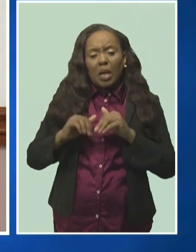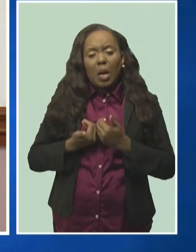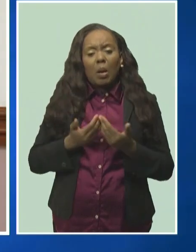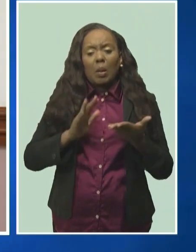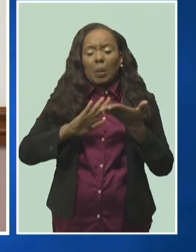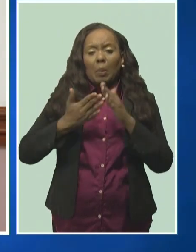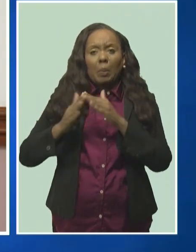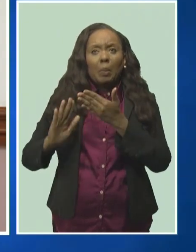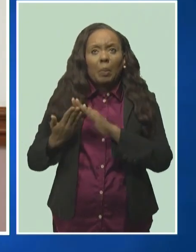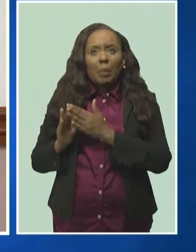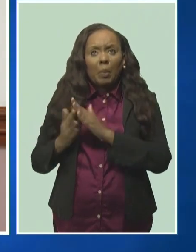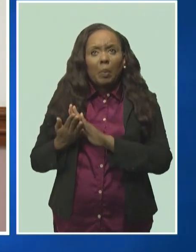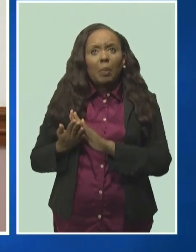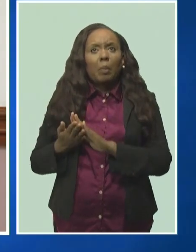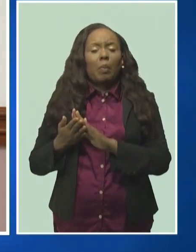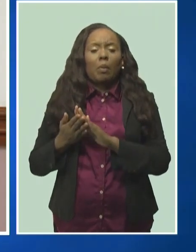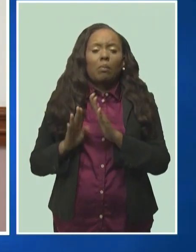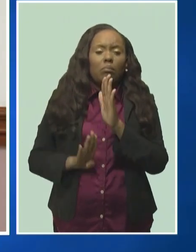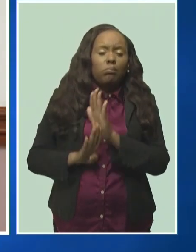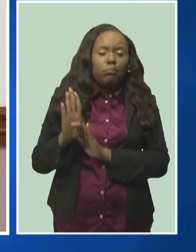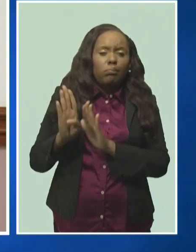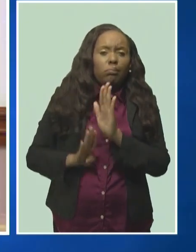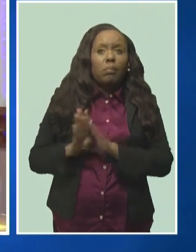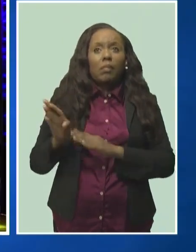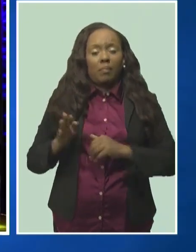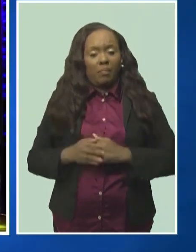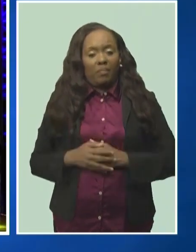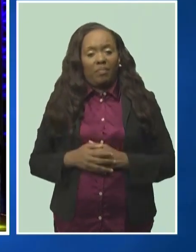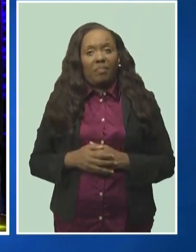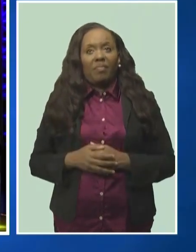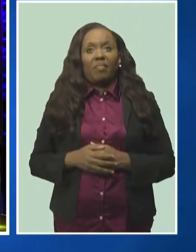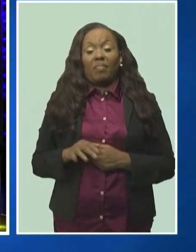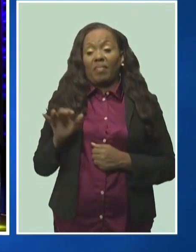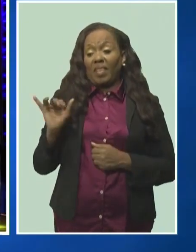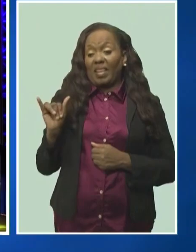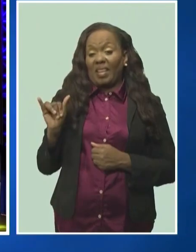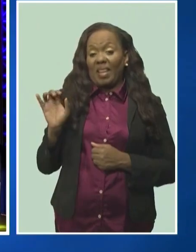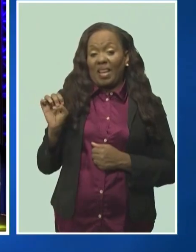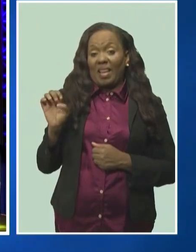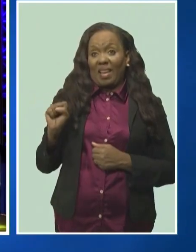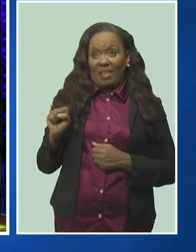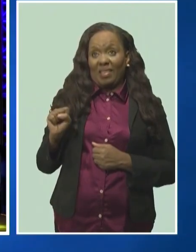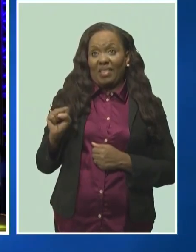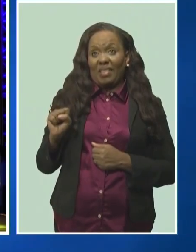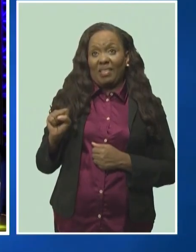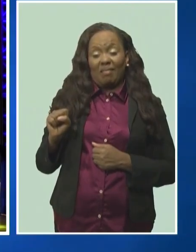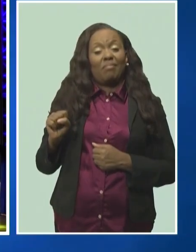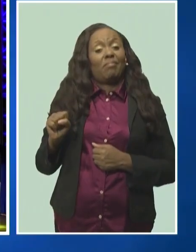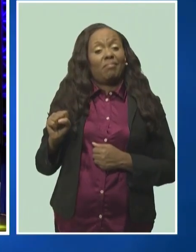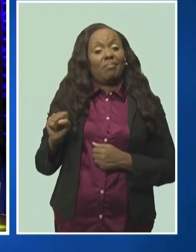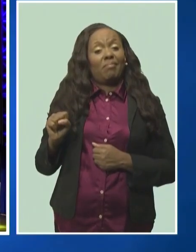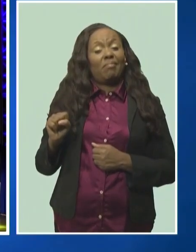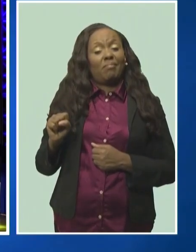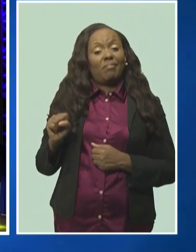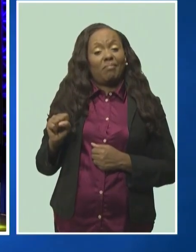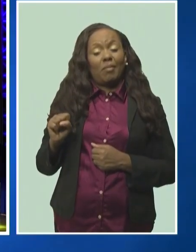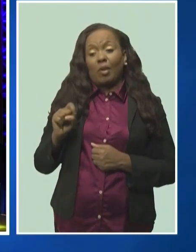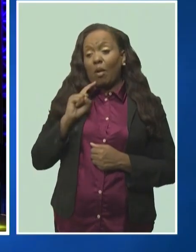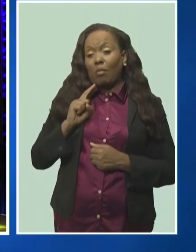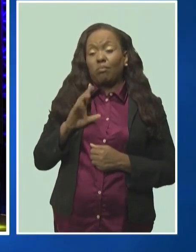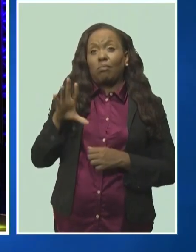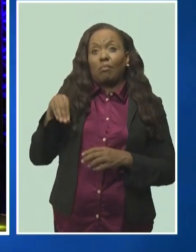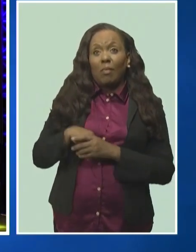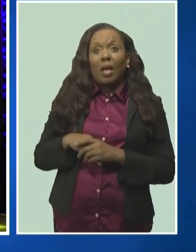community would like to grow. Officials are saying yes, orientations have started for the new intake of students